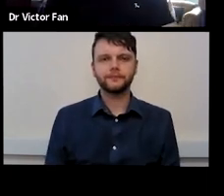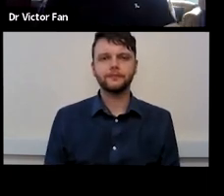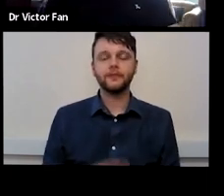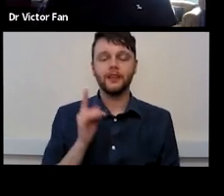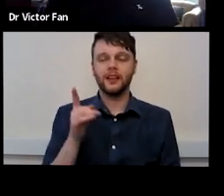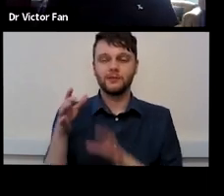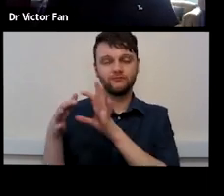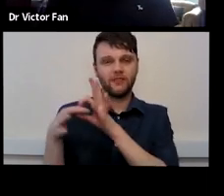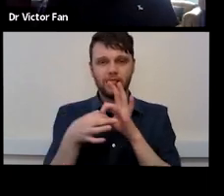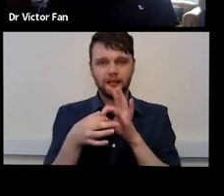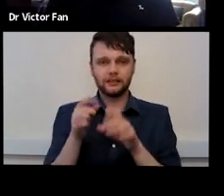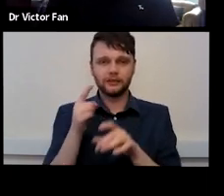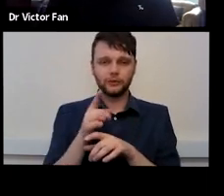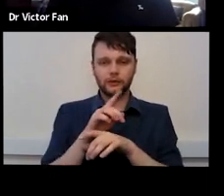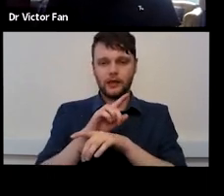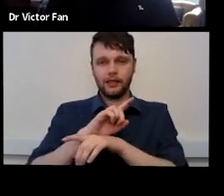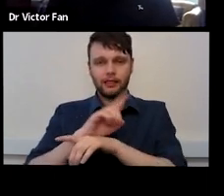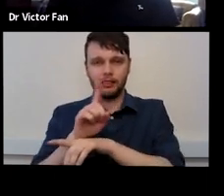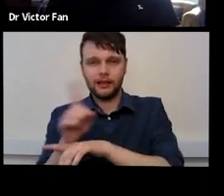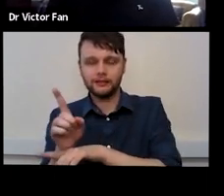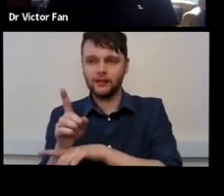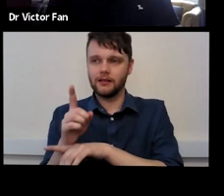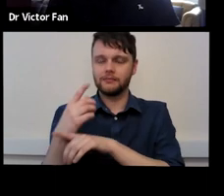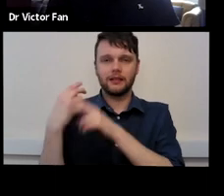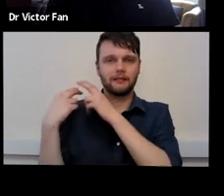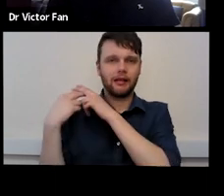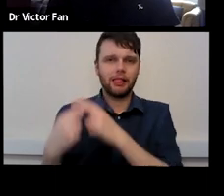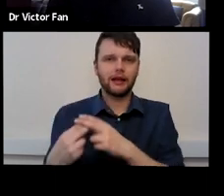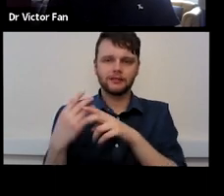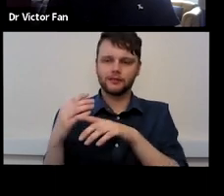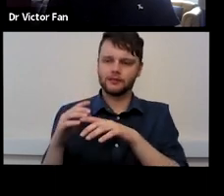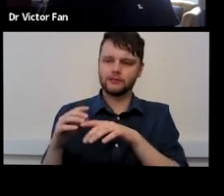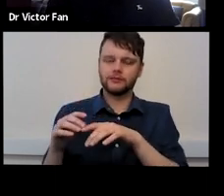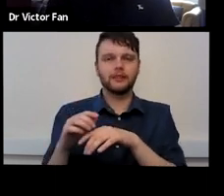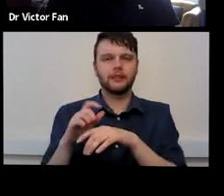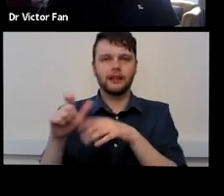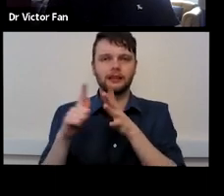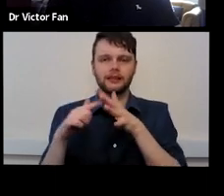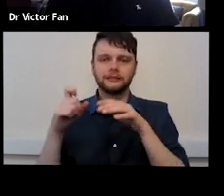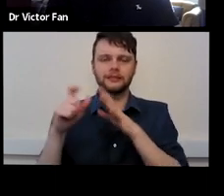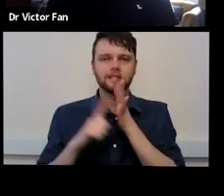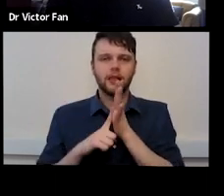to later classical Hollywood filmmakers like Cecil B. DeMille